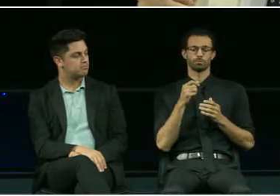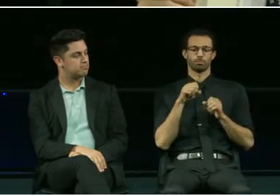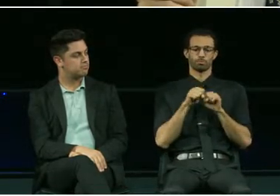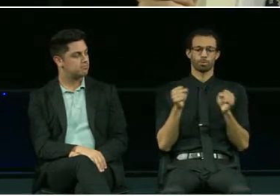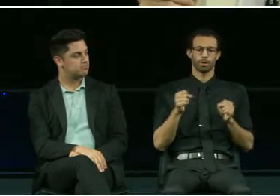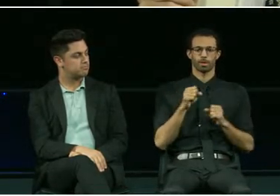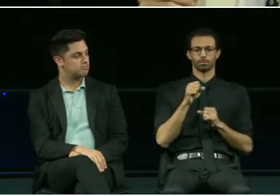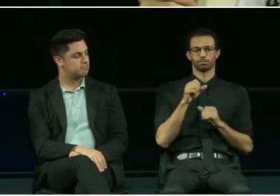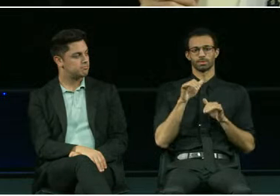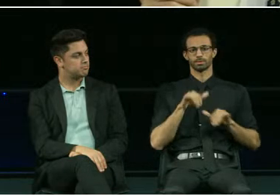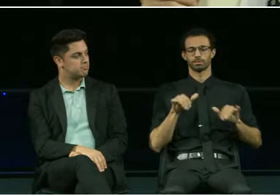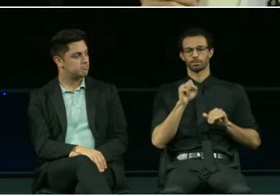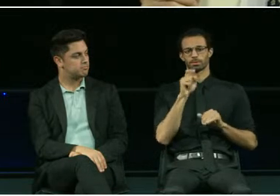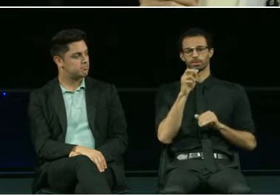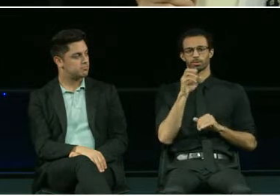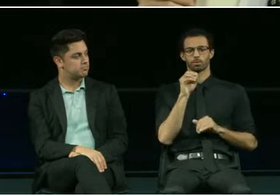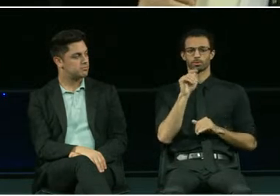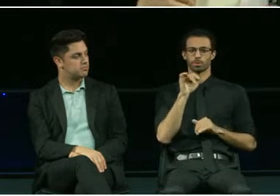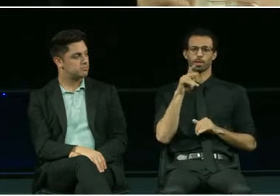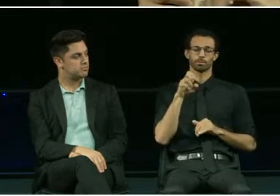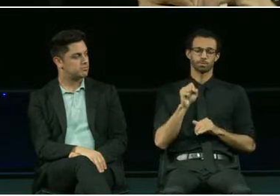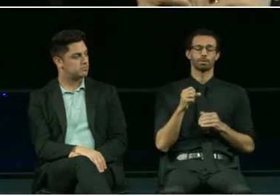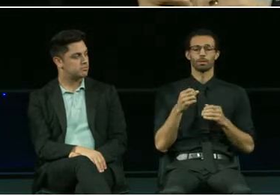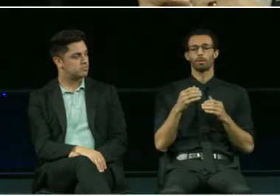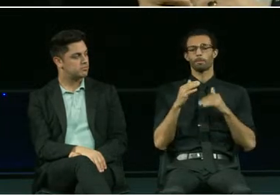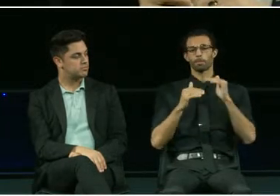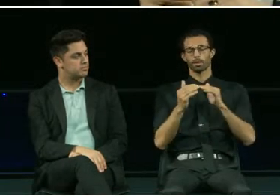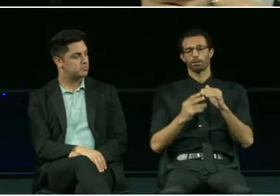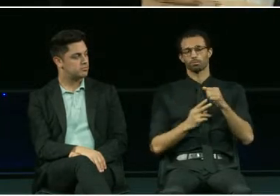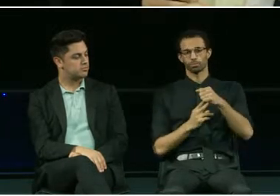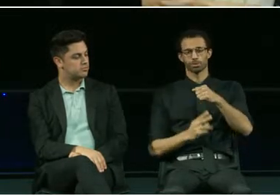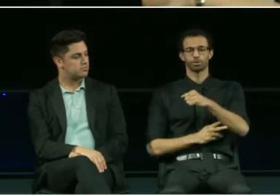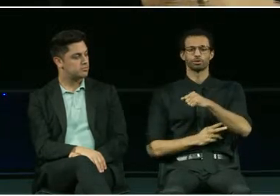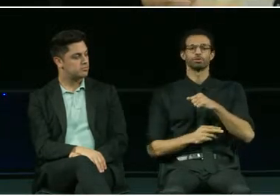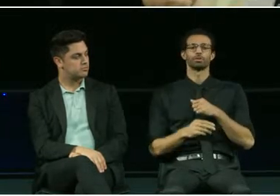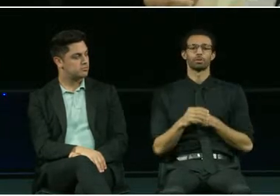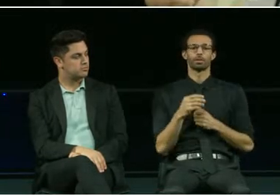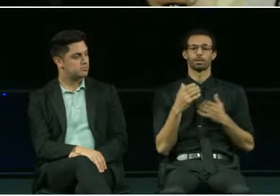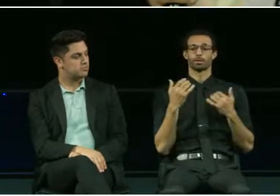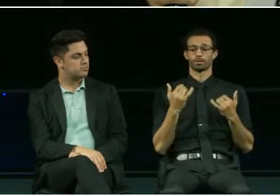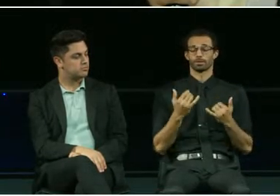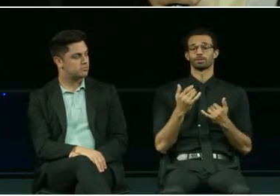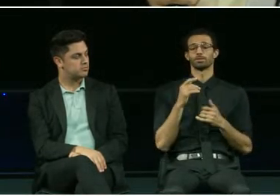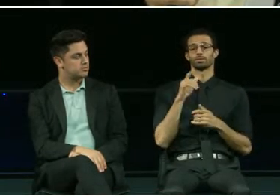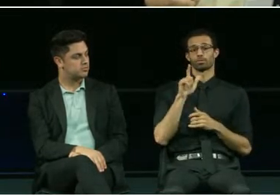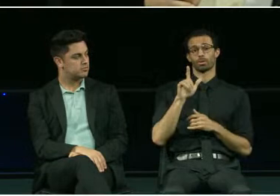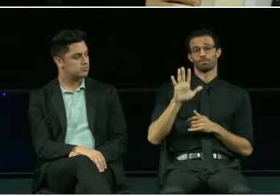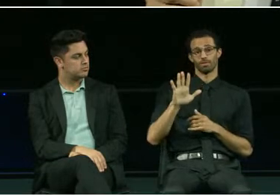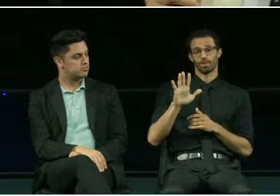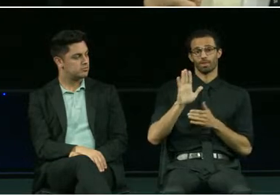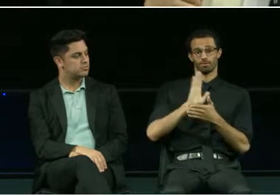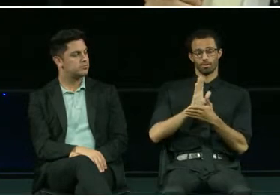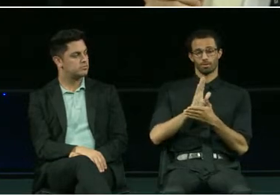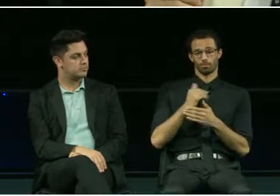and so this film is the 25th film that we've made on this subject matter.